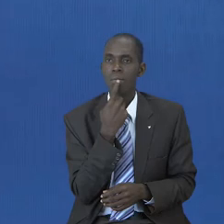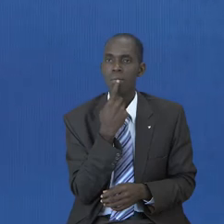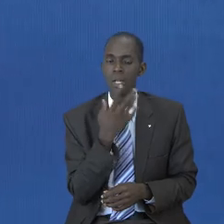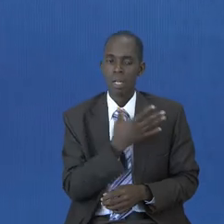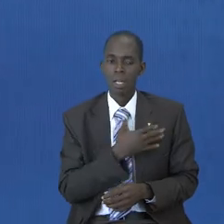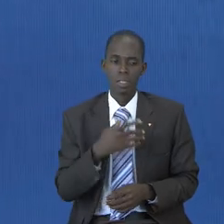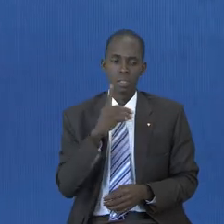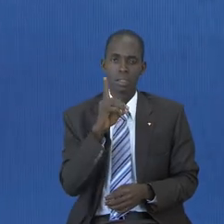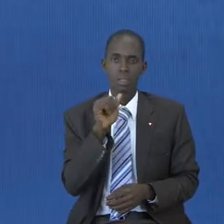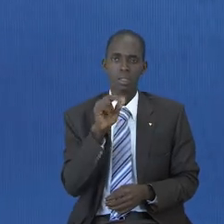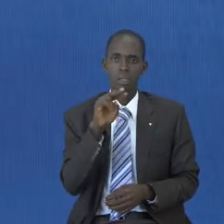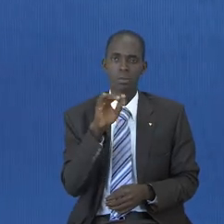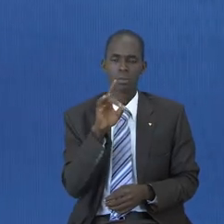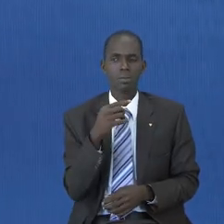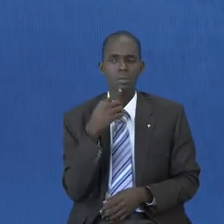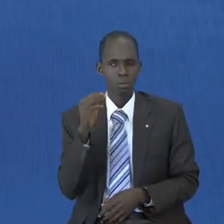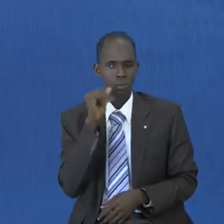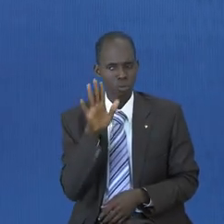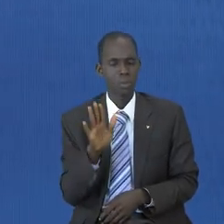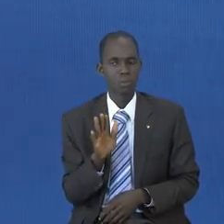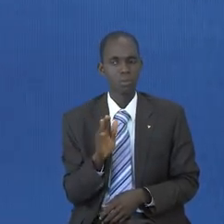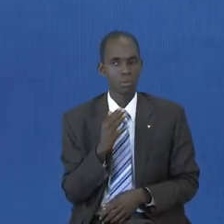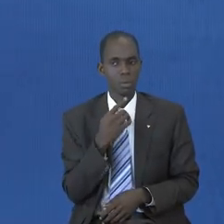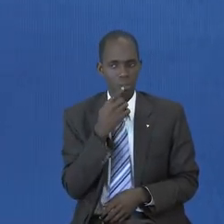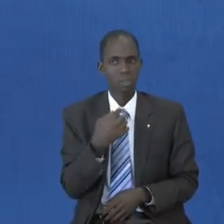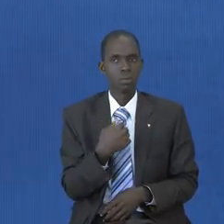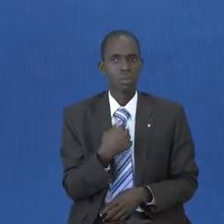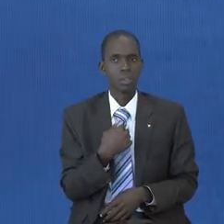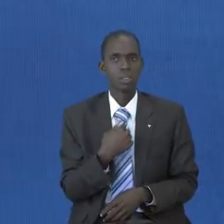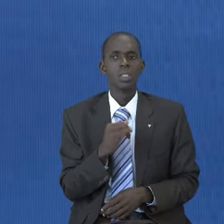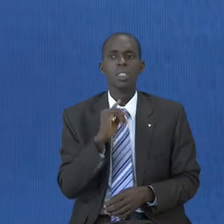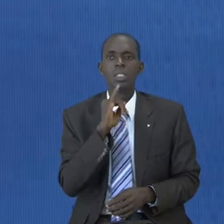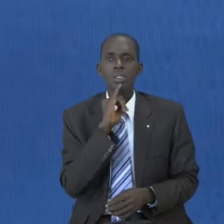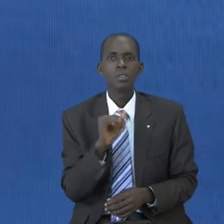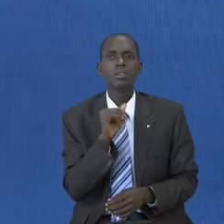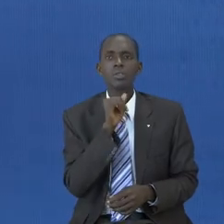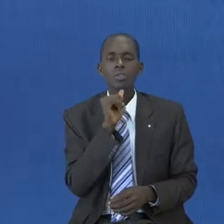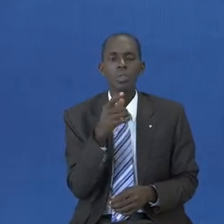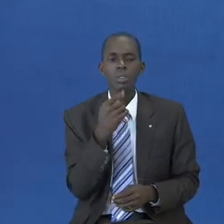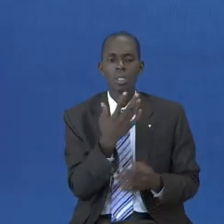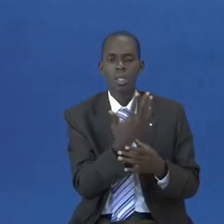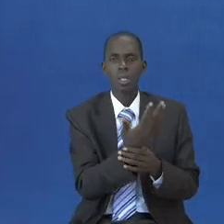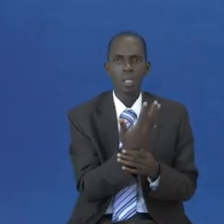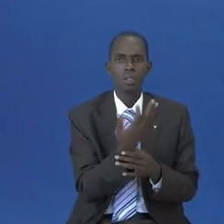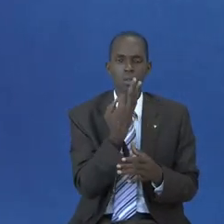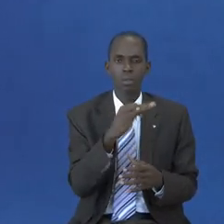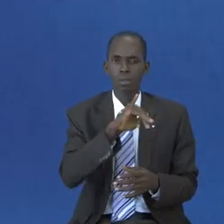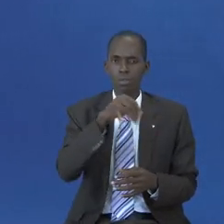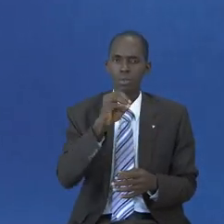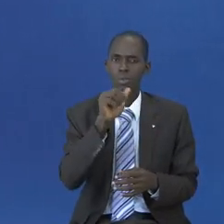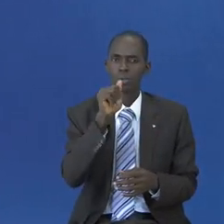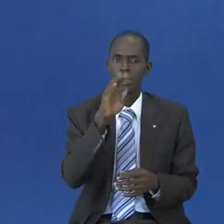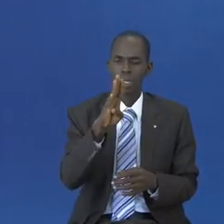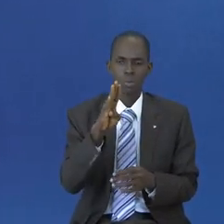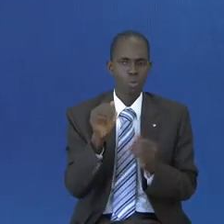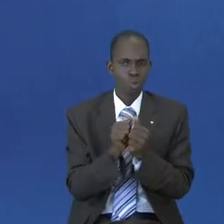David said, tell me, woman, is not the hand of Joab with you in this